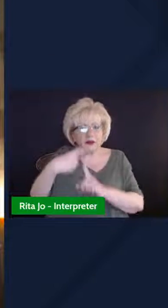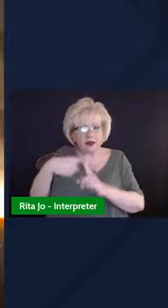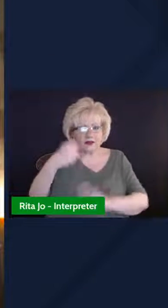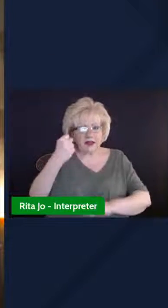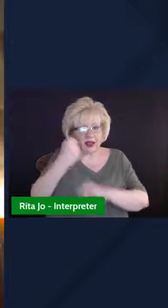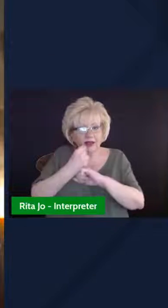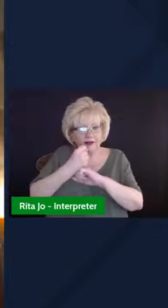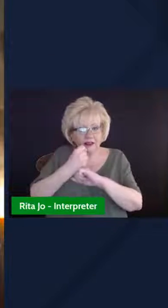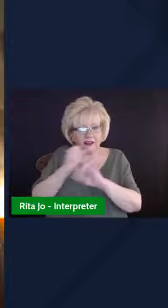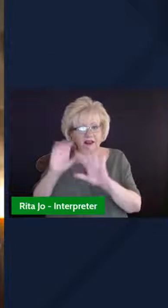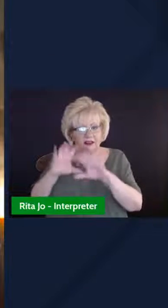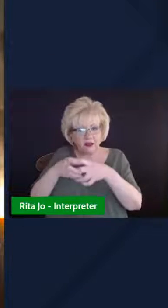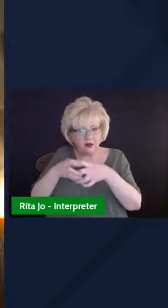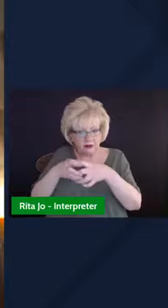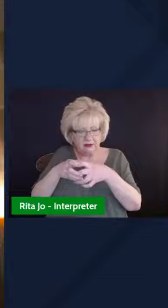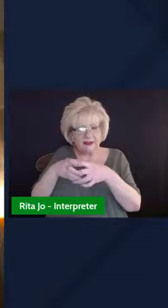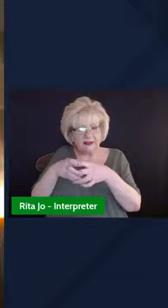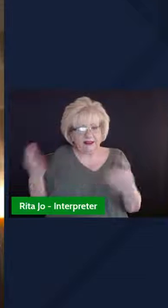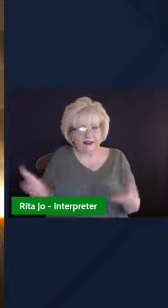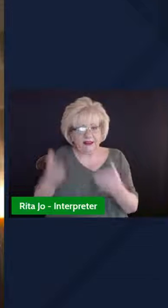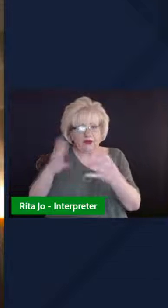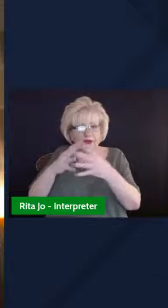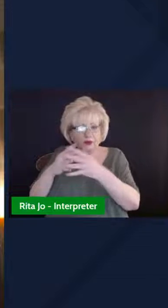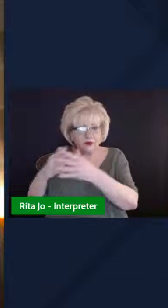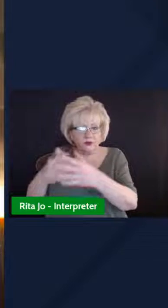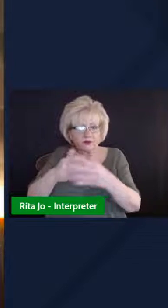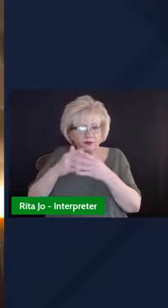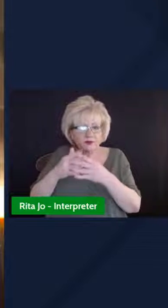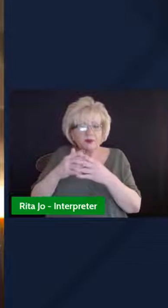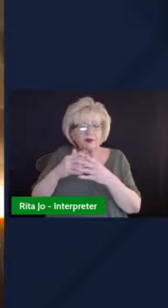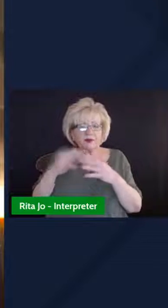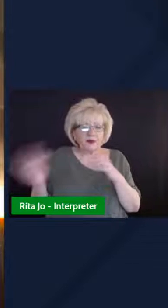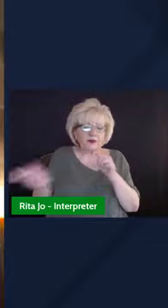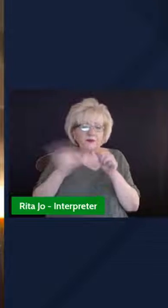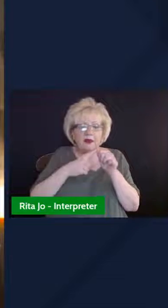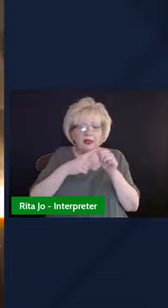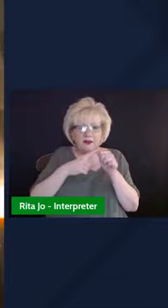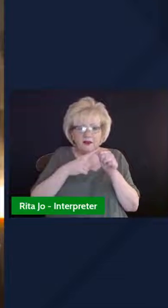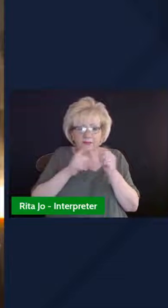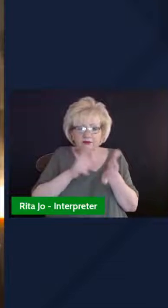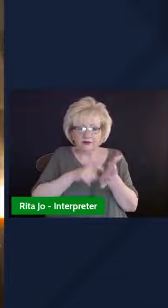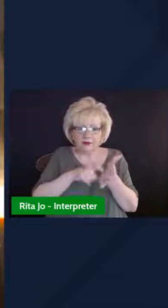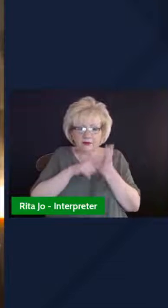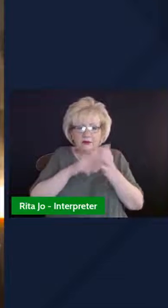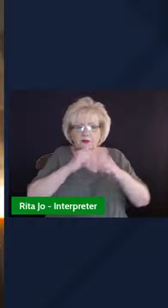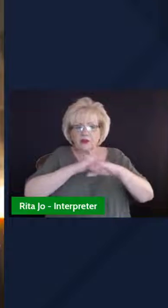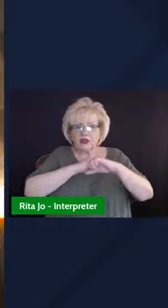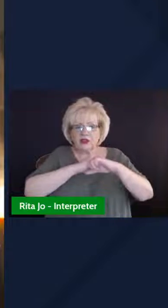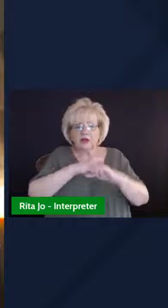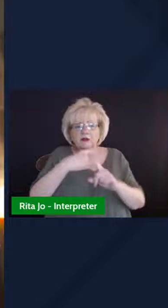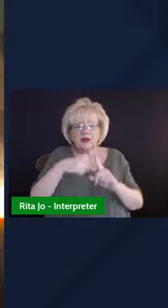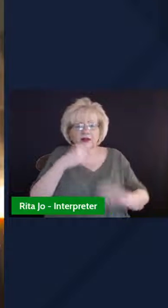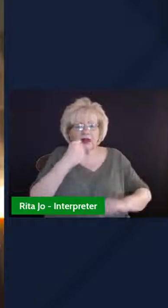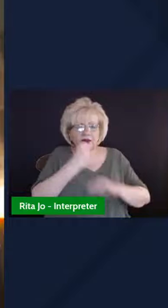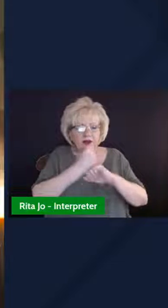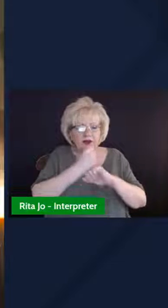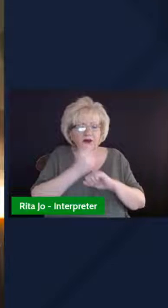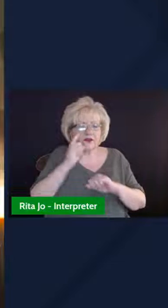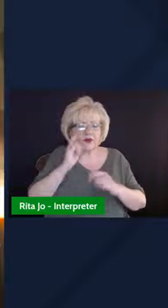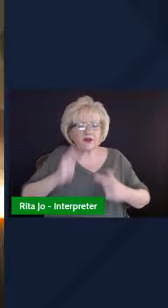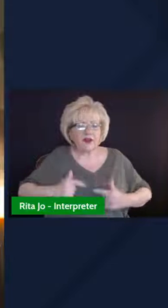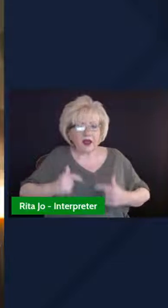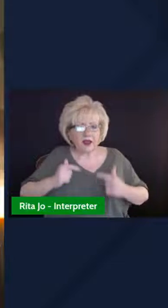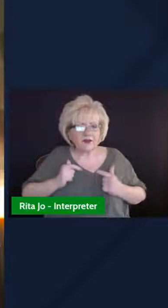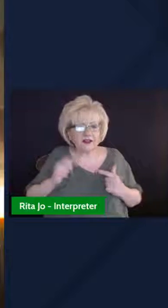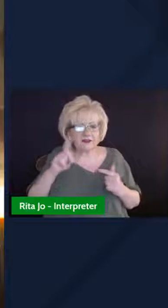the United States. So our goal, our main mandate is to protect and advocate for the lives of disabled